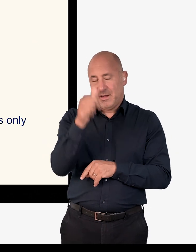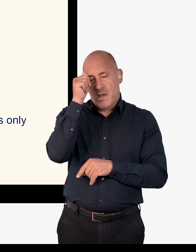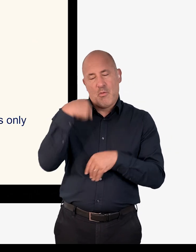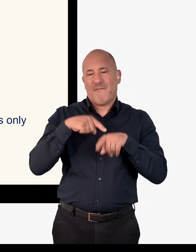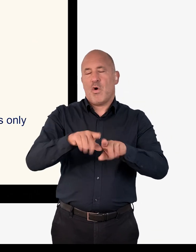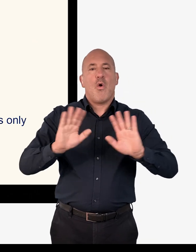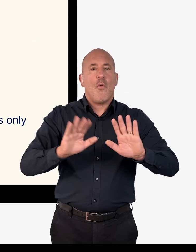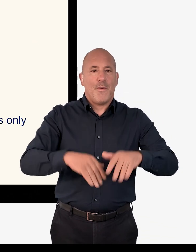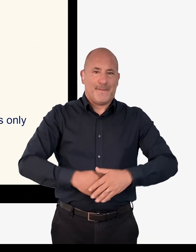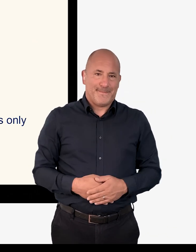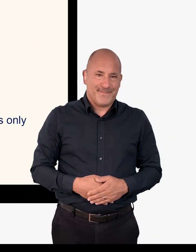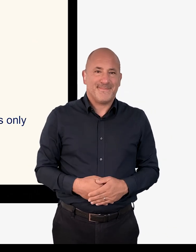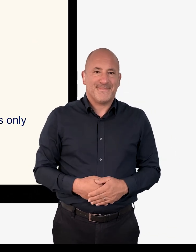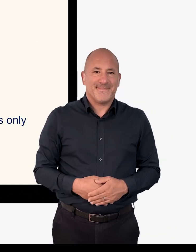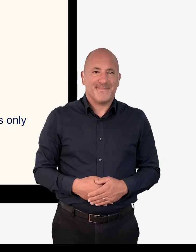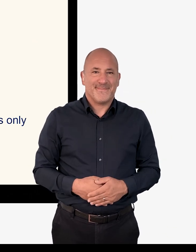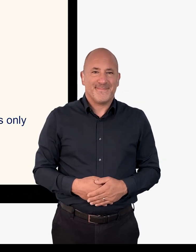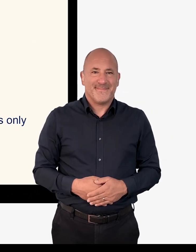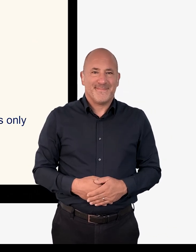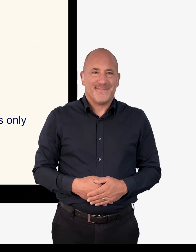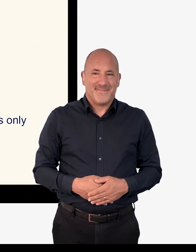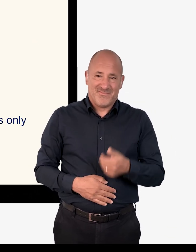this section of the application form.